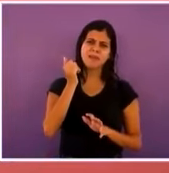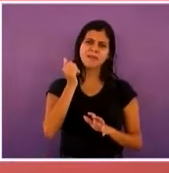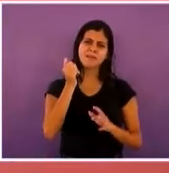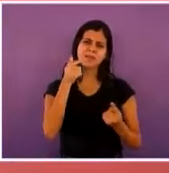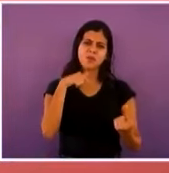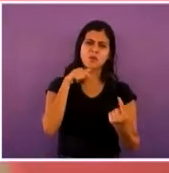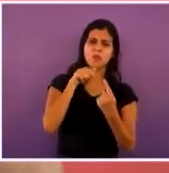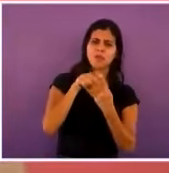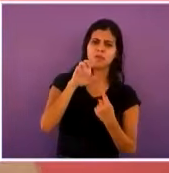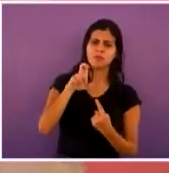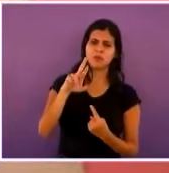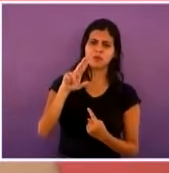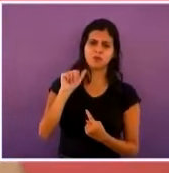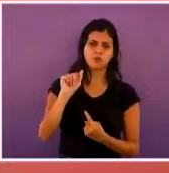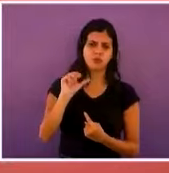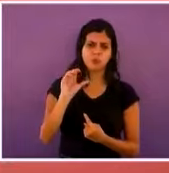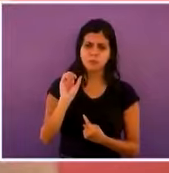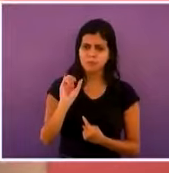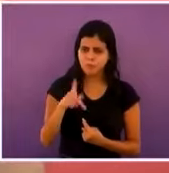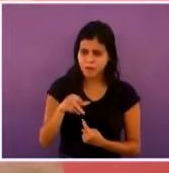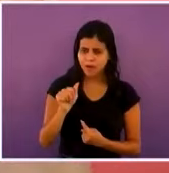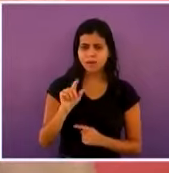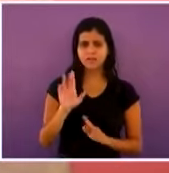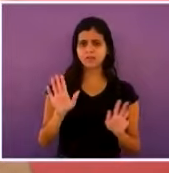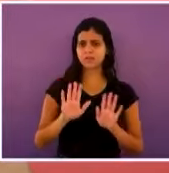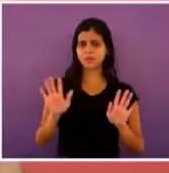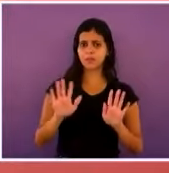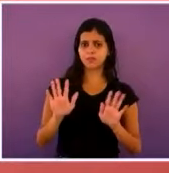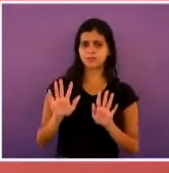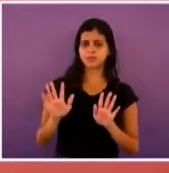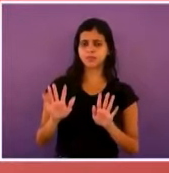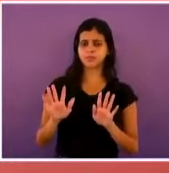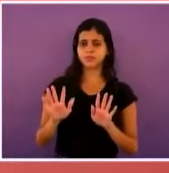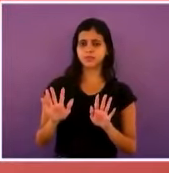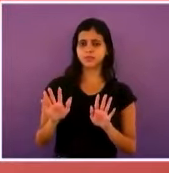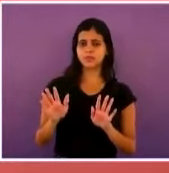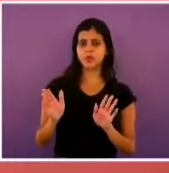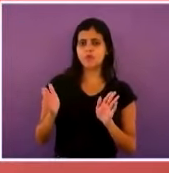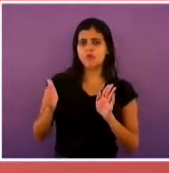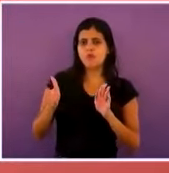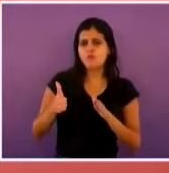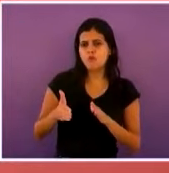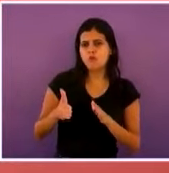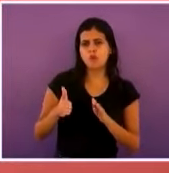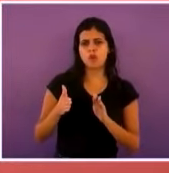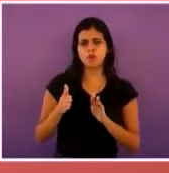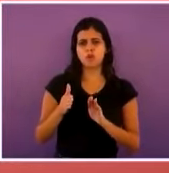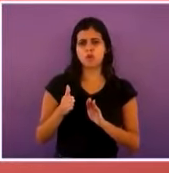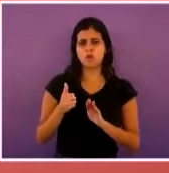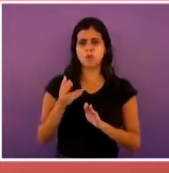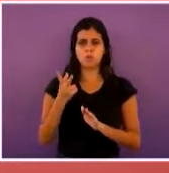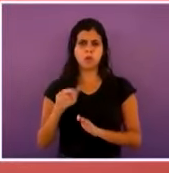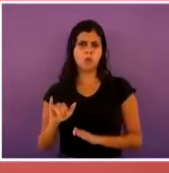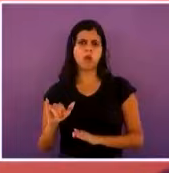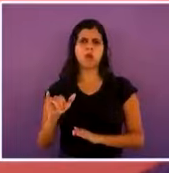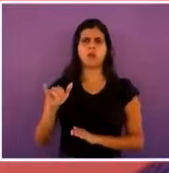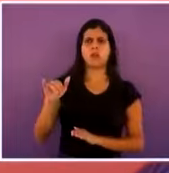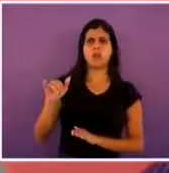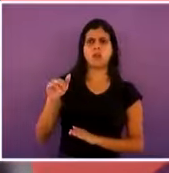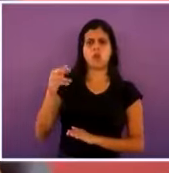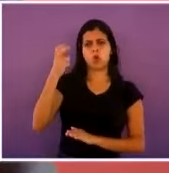históricas europeias. Less interested in Western culture. Menos interessado em cultura